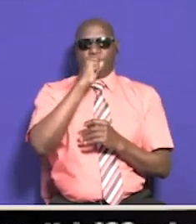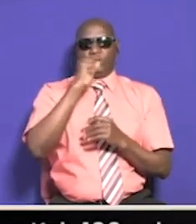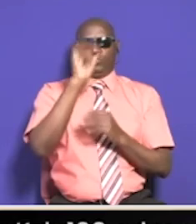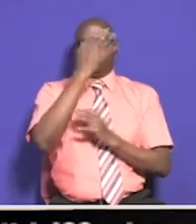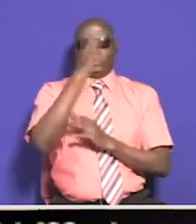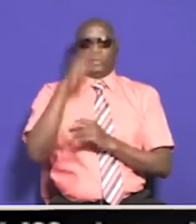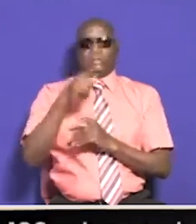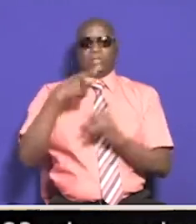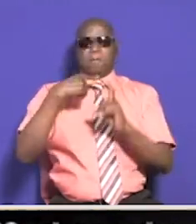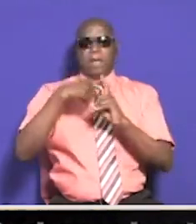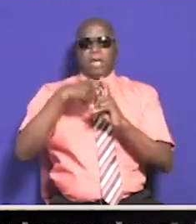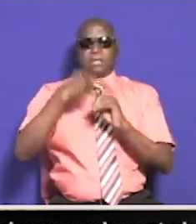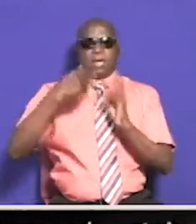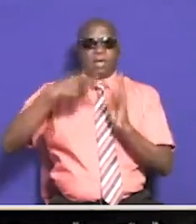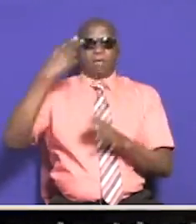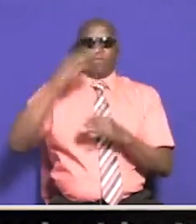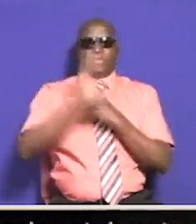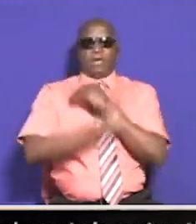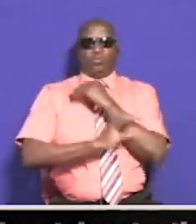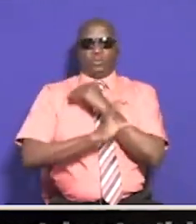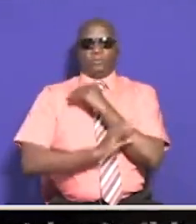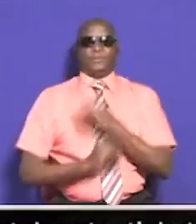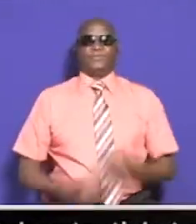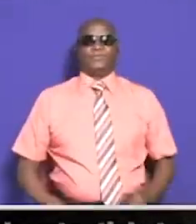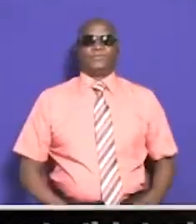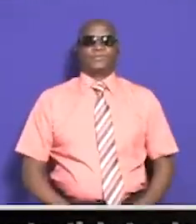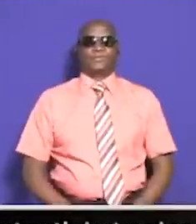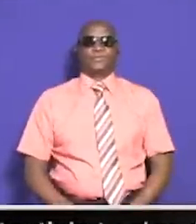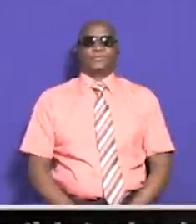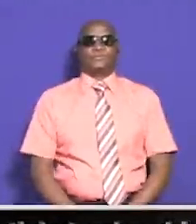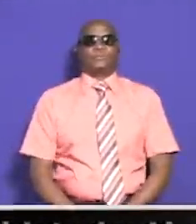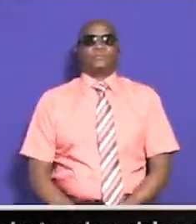plus for this country.